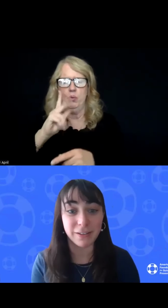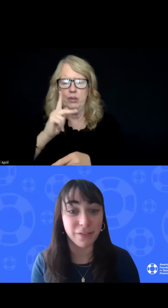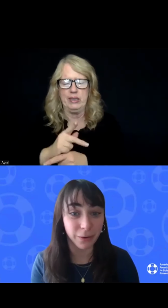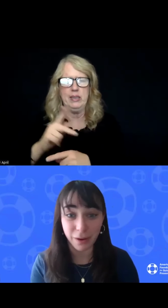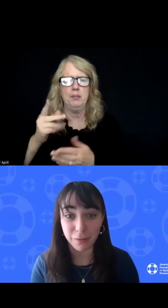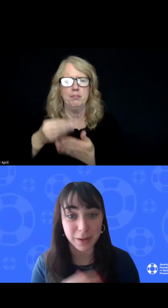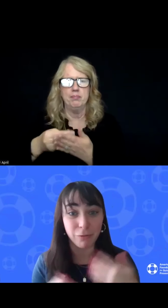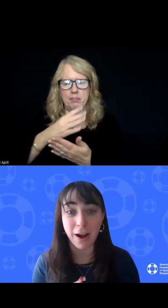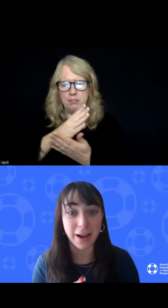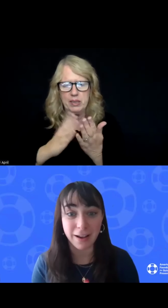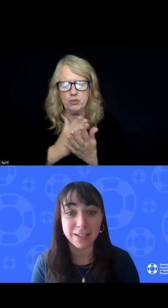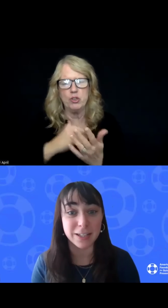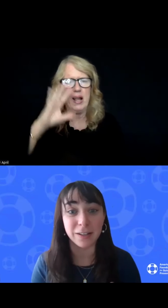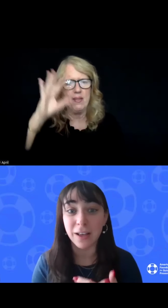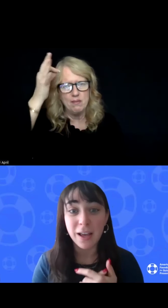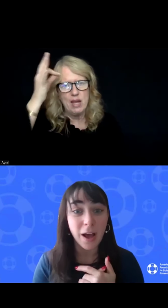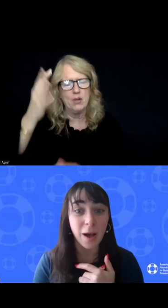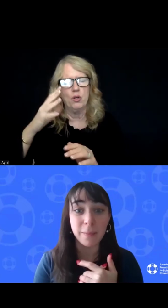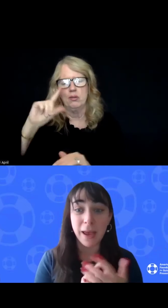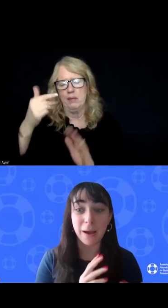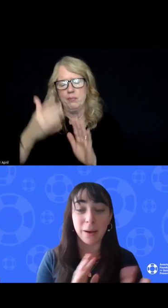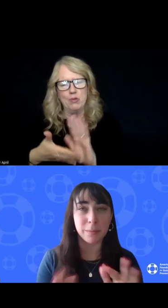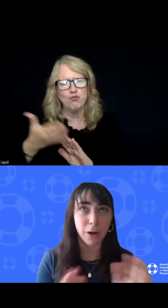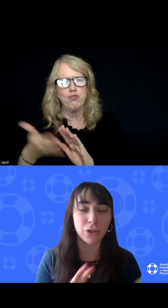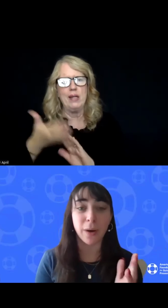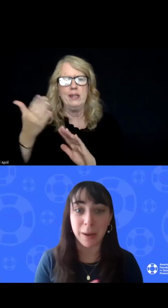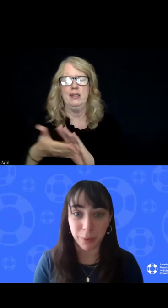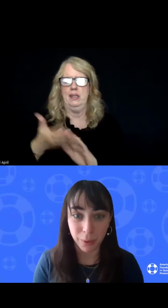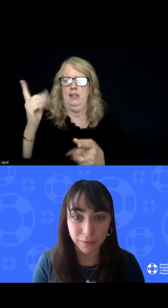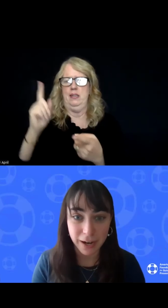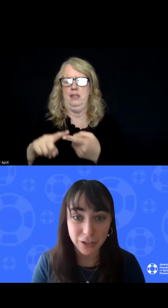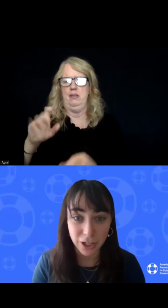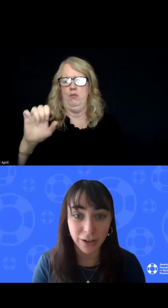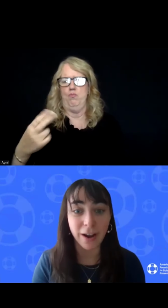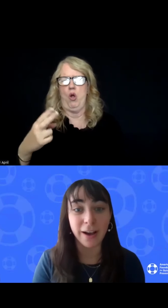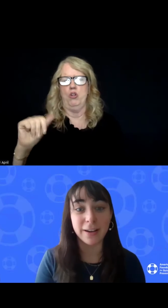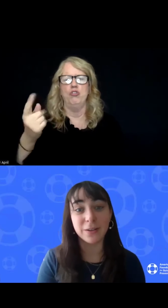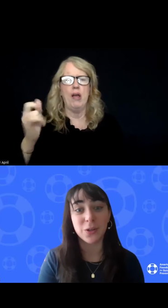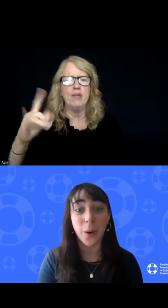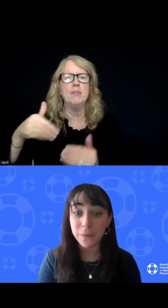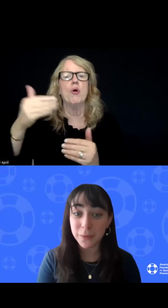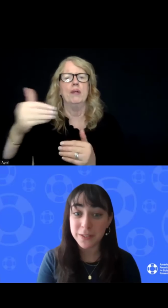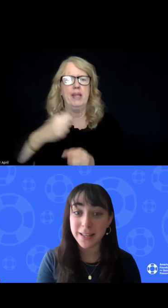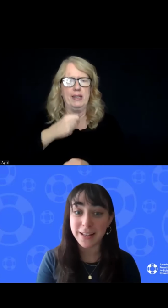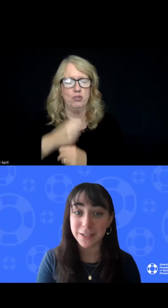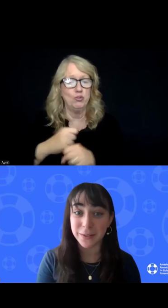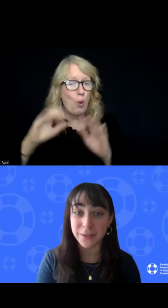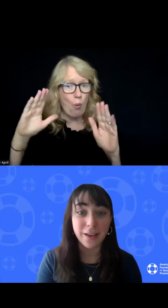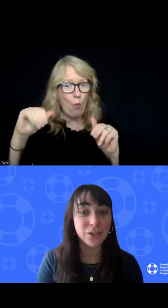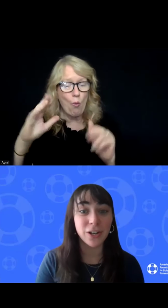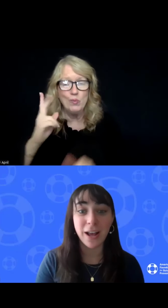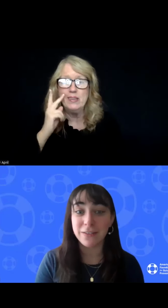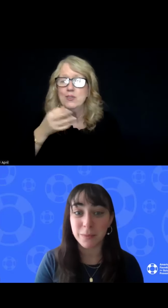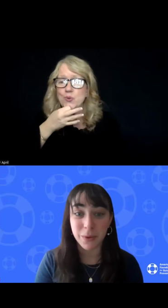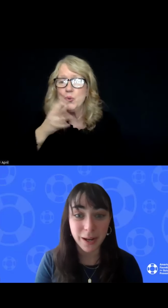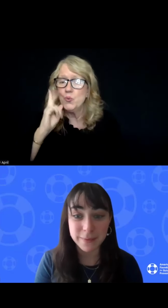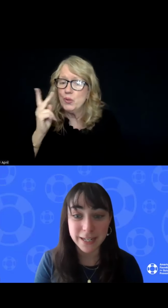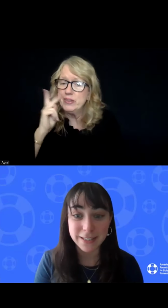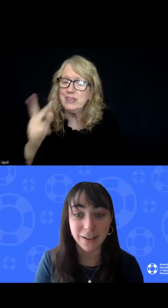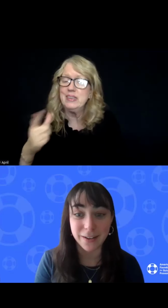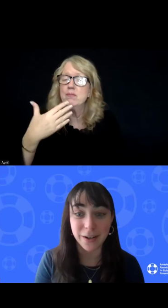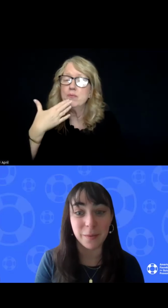budget and the federal government running until March or April of next year. So hopefully we'll see that soon. Should have some